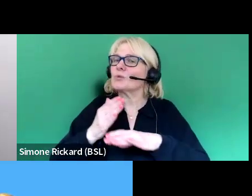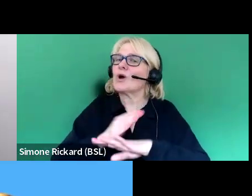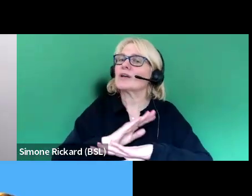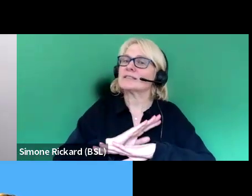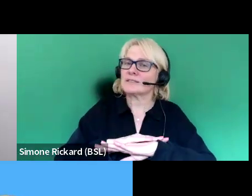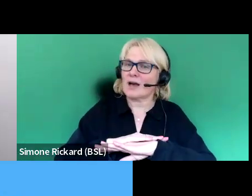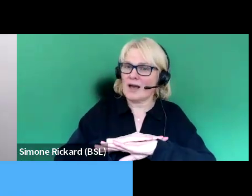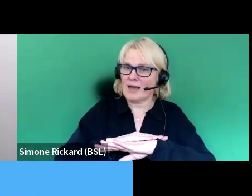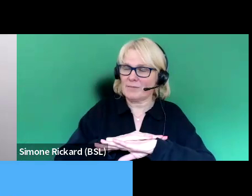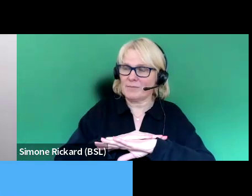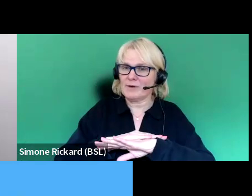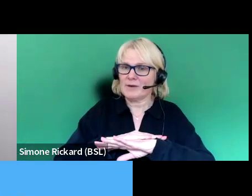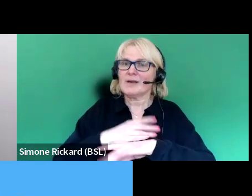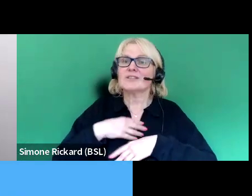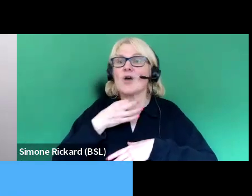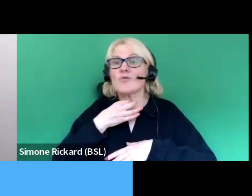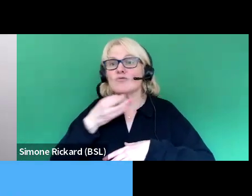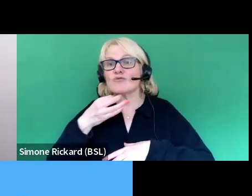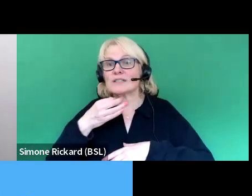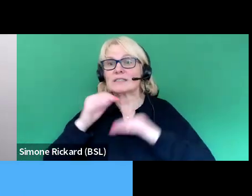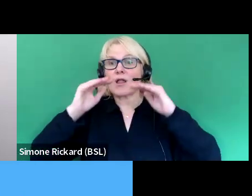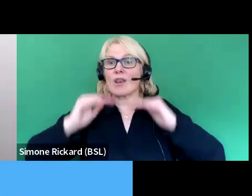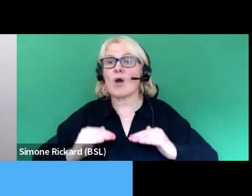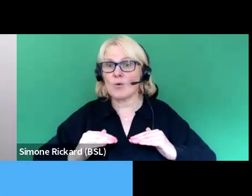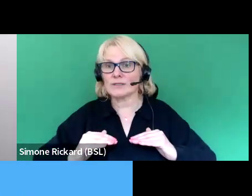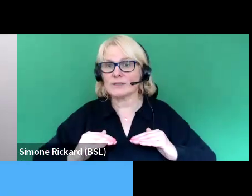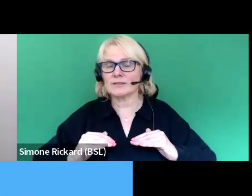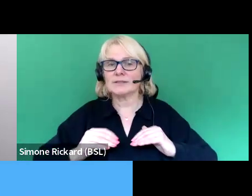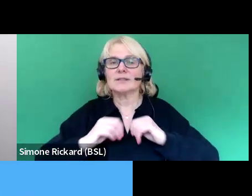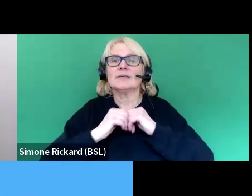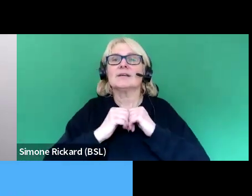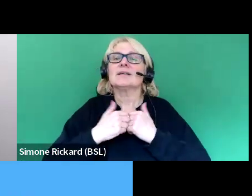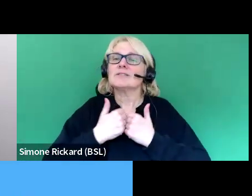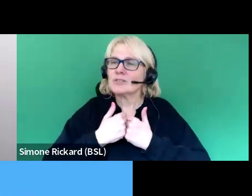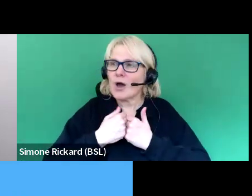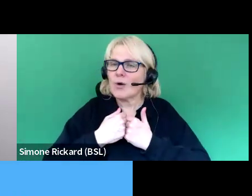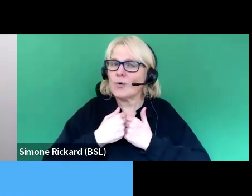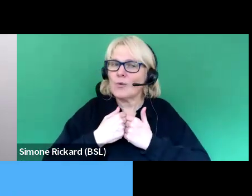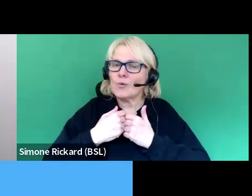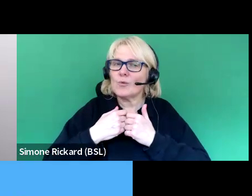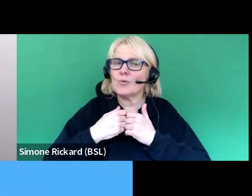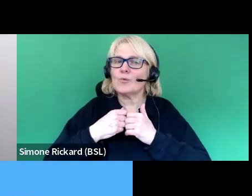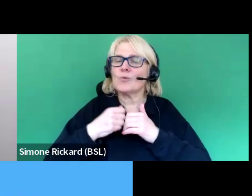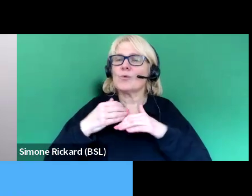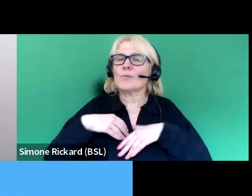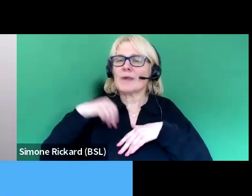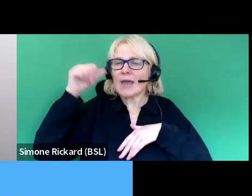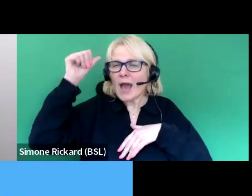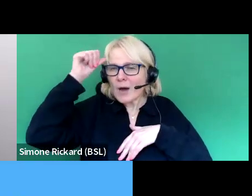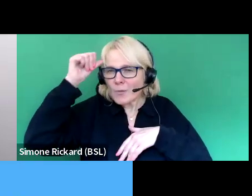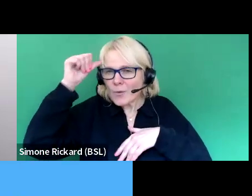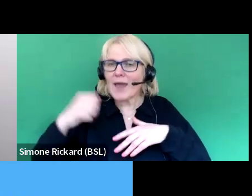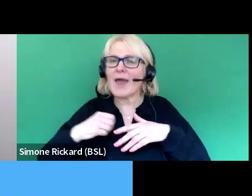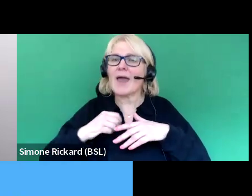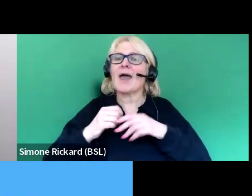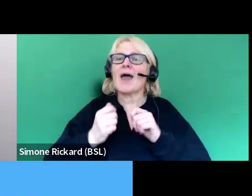and avoid that risk. So it was about constantly being aware of making those adaptations. He was then able